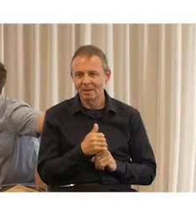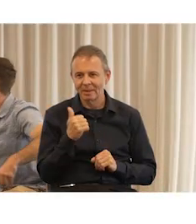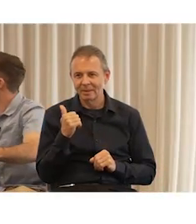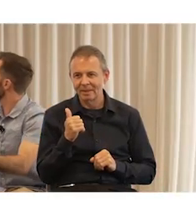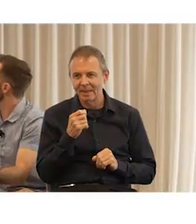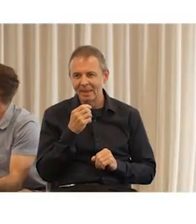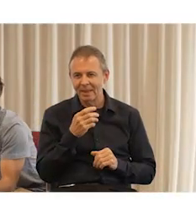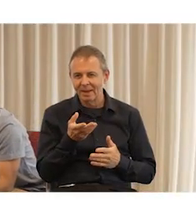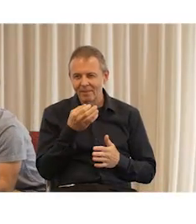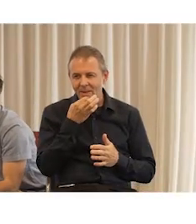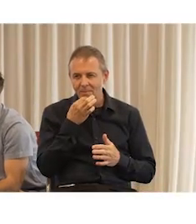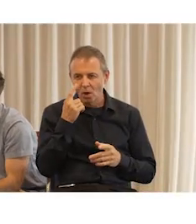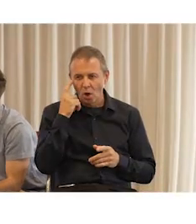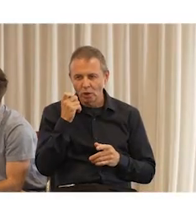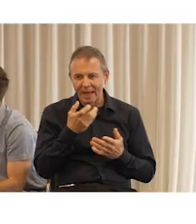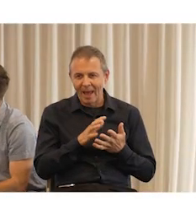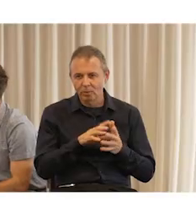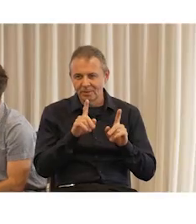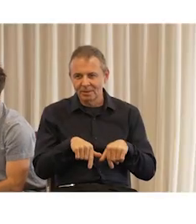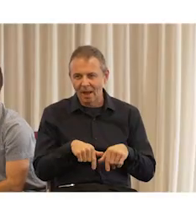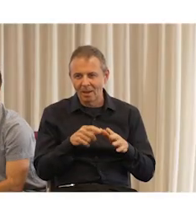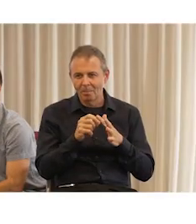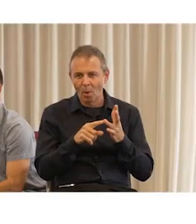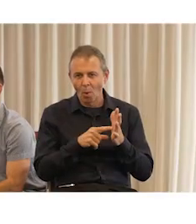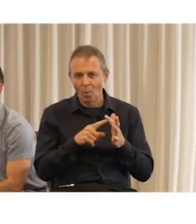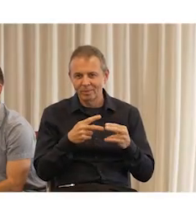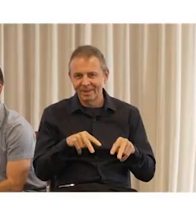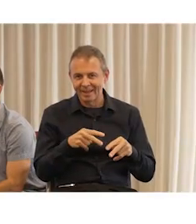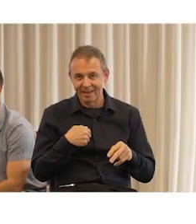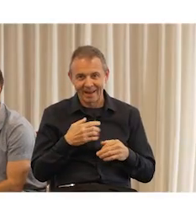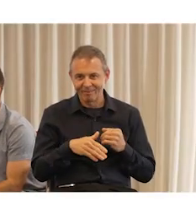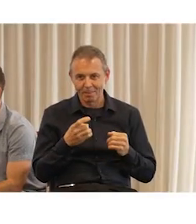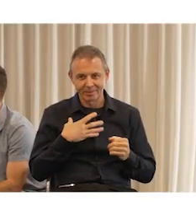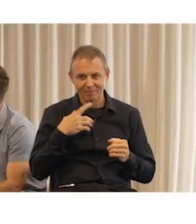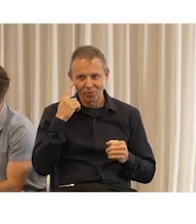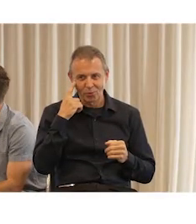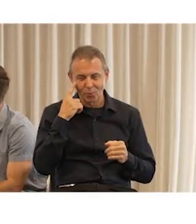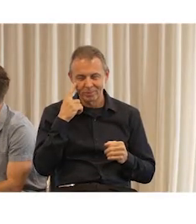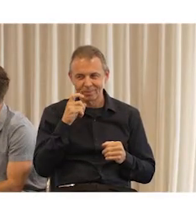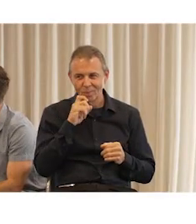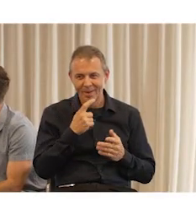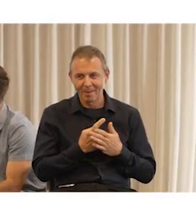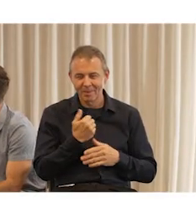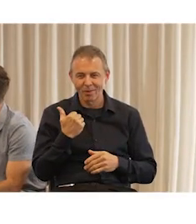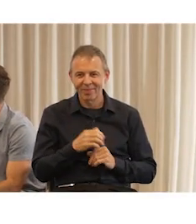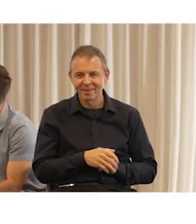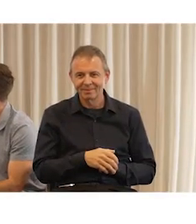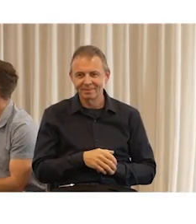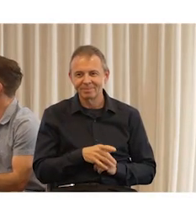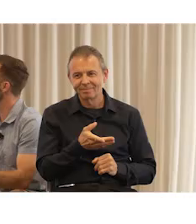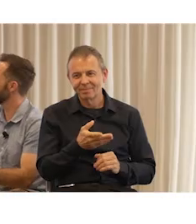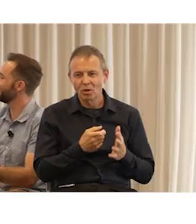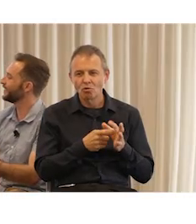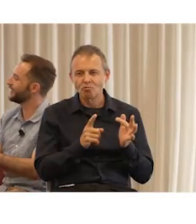an introduction how we came to pole dancing, because that is not something that I would ever have thought of in a million years. So obviously